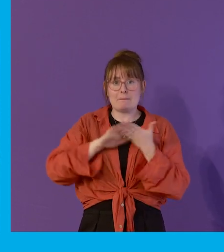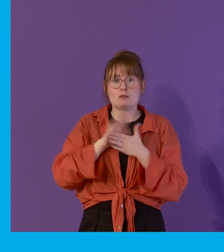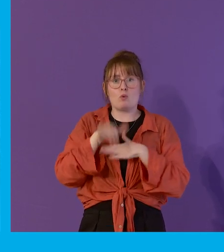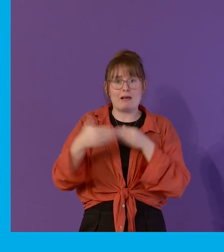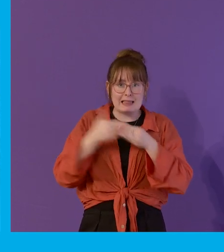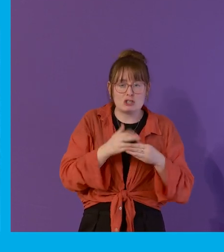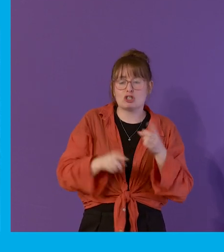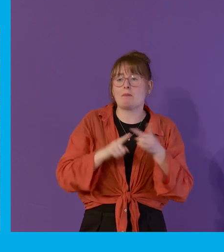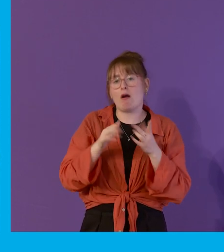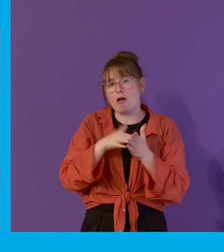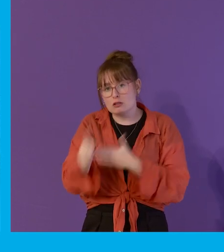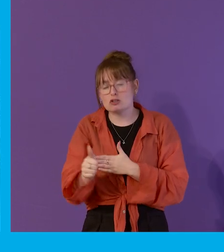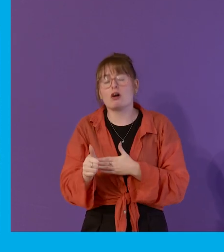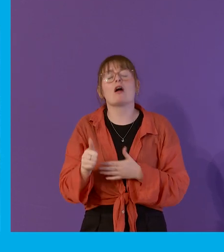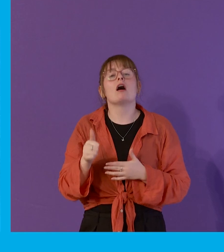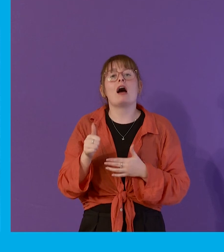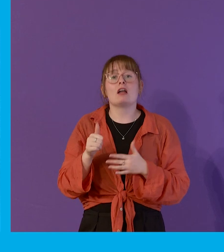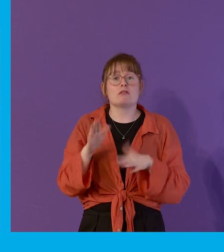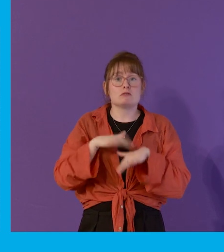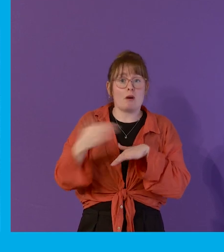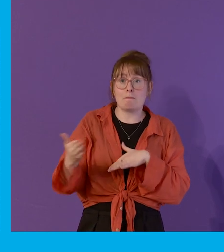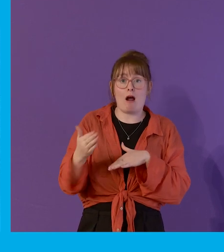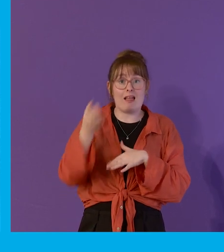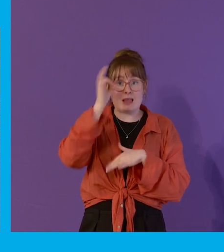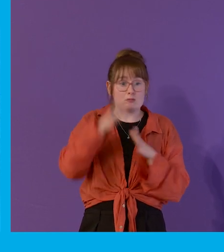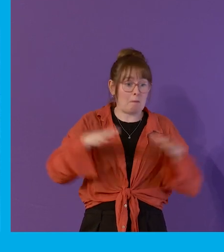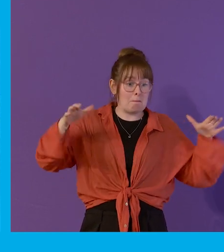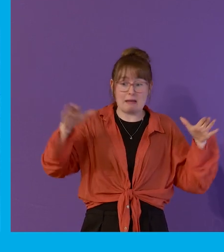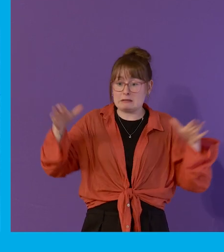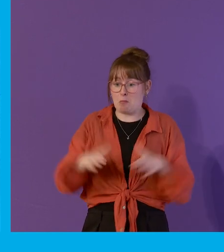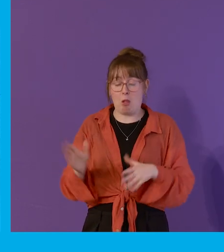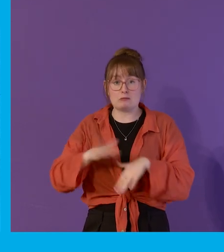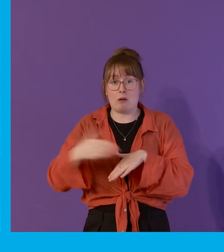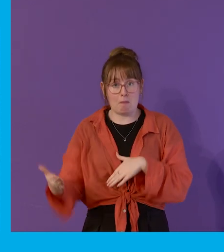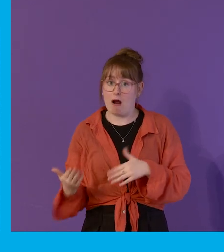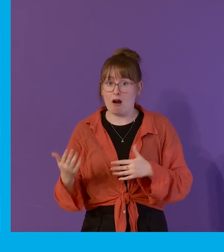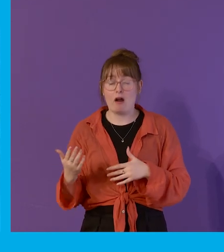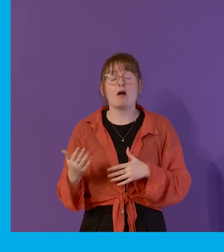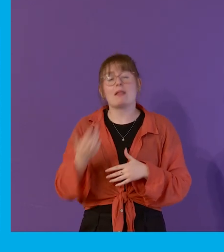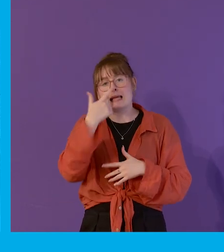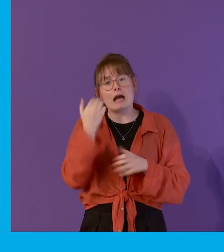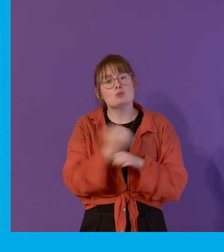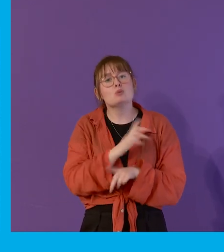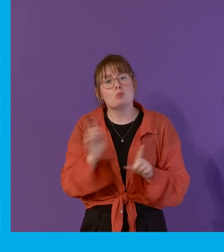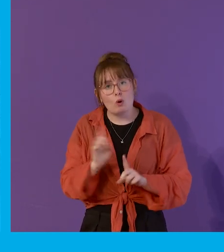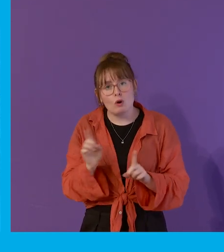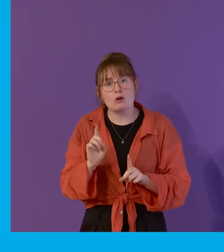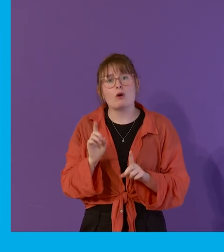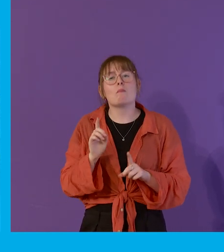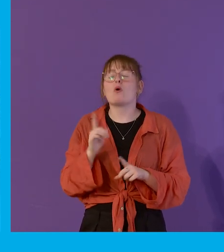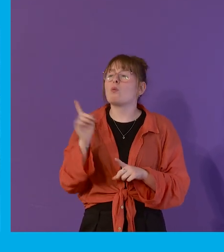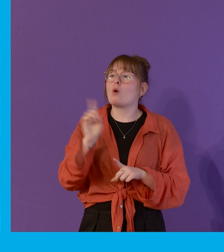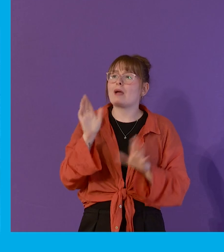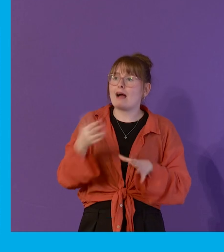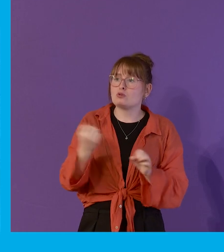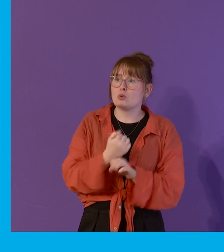culture. And it's about saying whatever size the council is, they can do what you're describing. But one of the things we would have to do that is